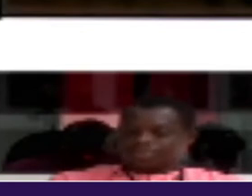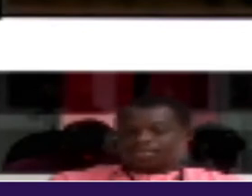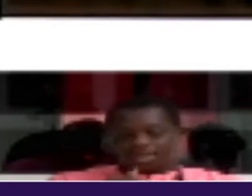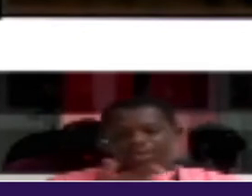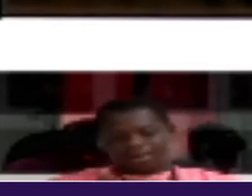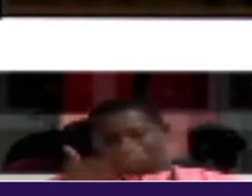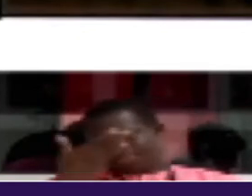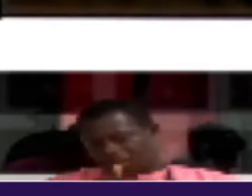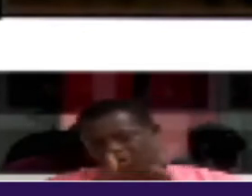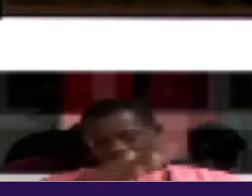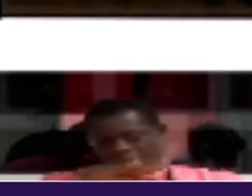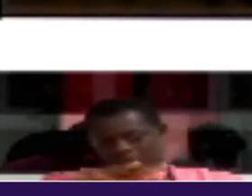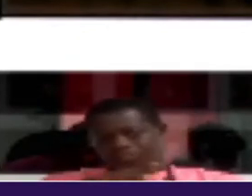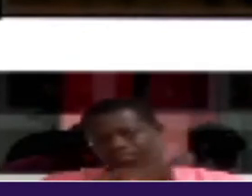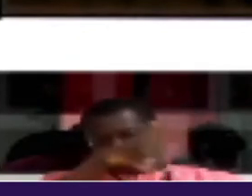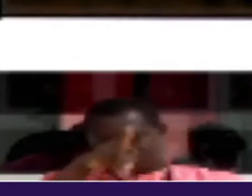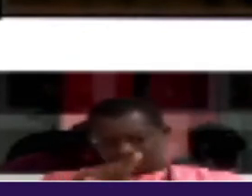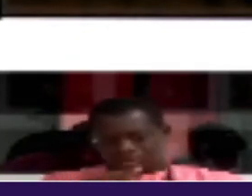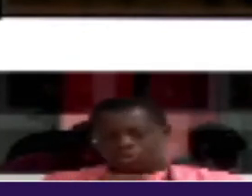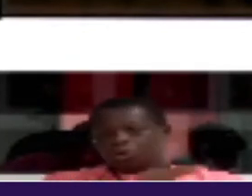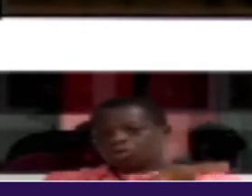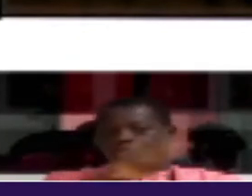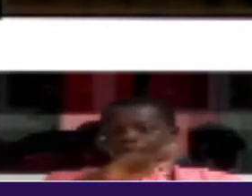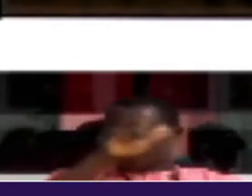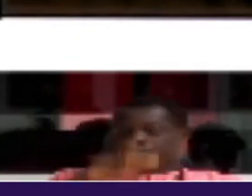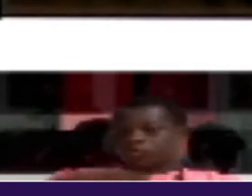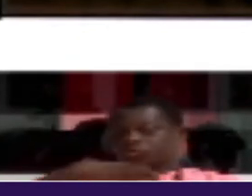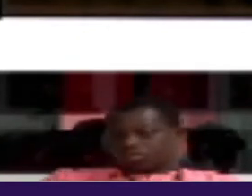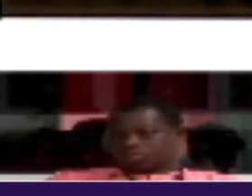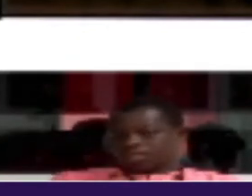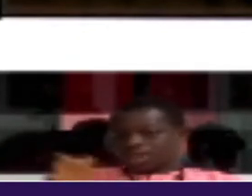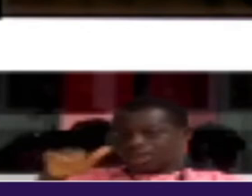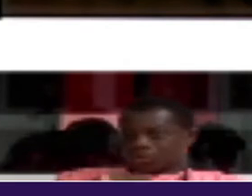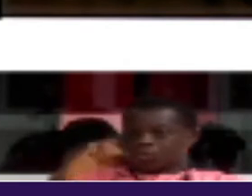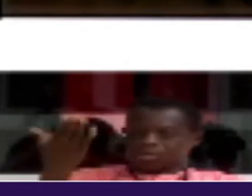on the ground. Nobody warned me of being part of any team.